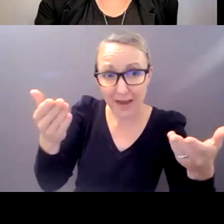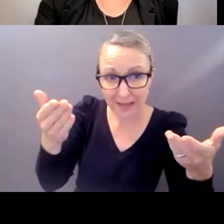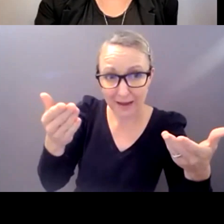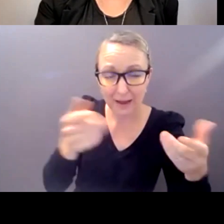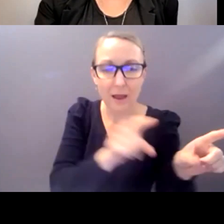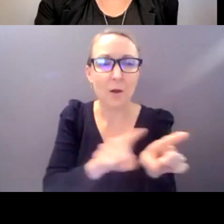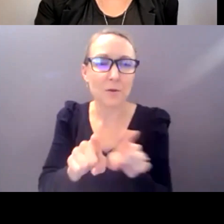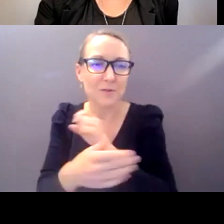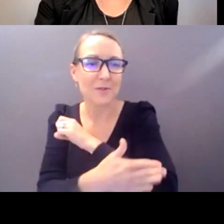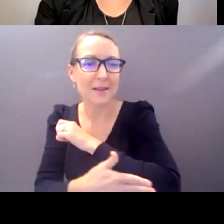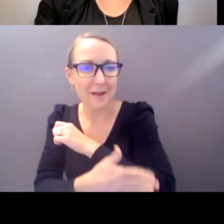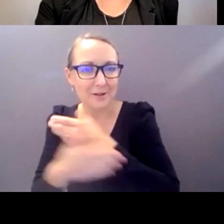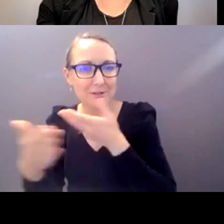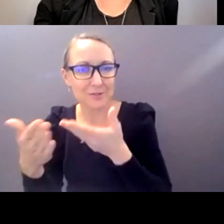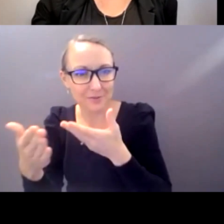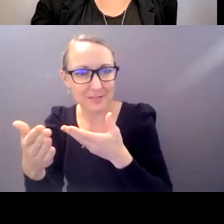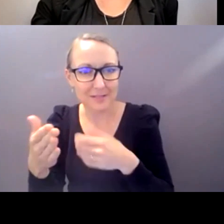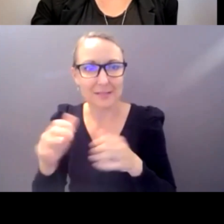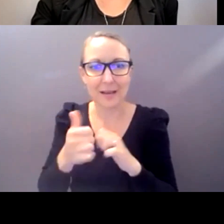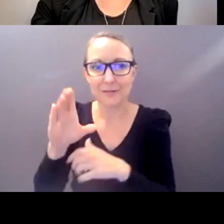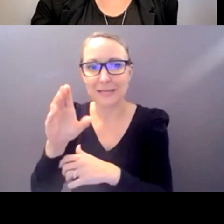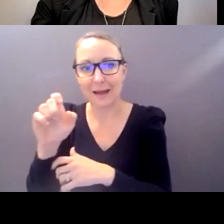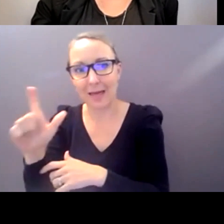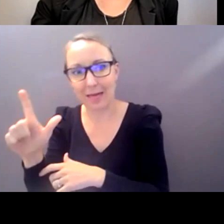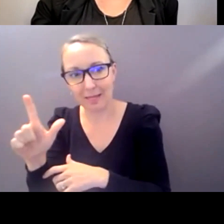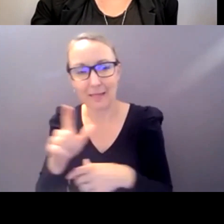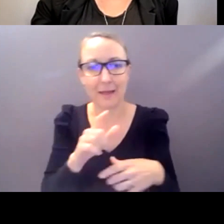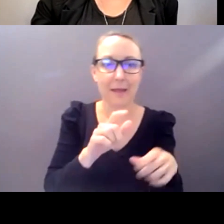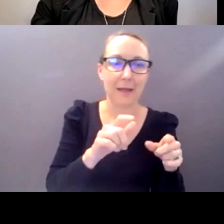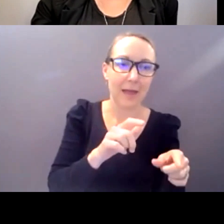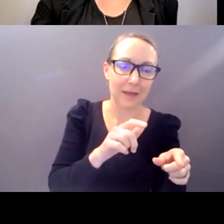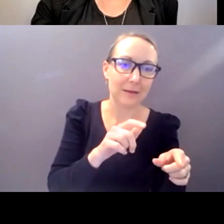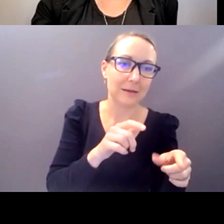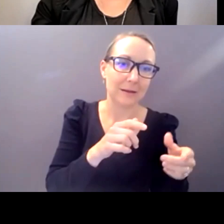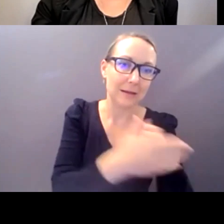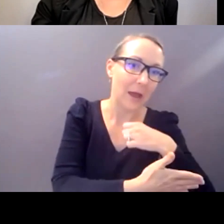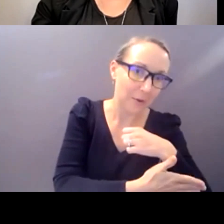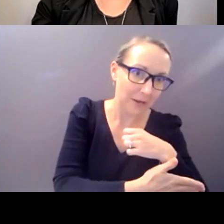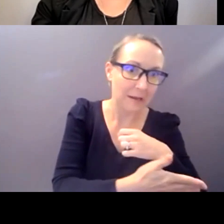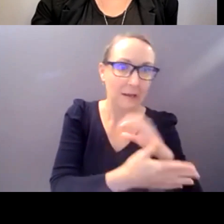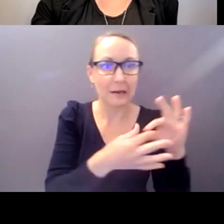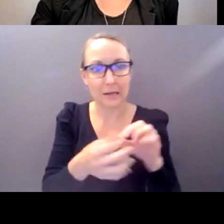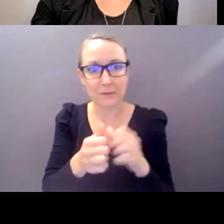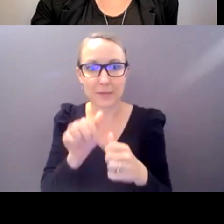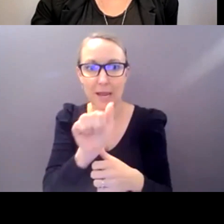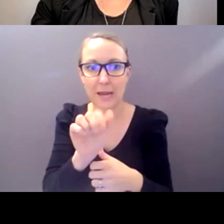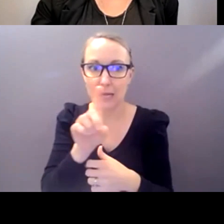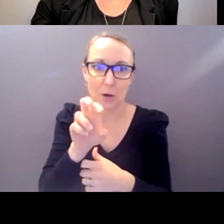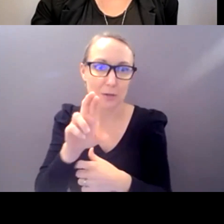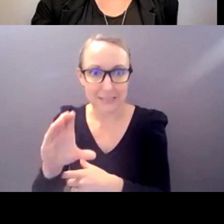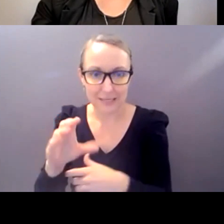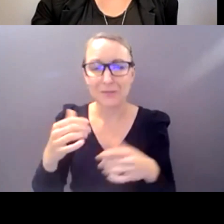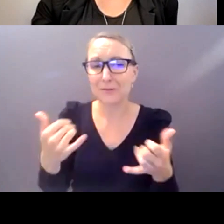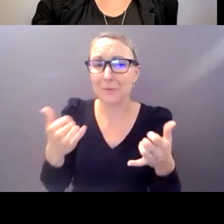county services, and then that intersection under the ADRC. So I don't have a direct answer for you right